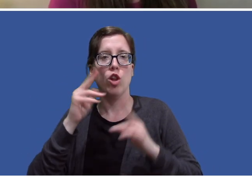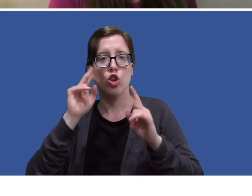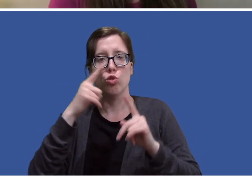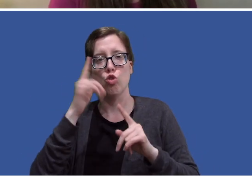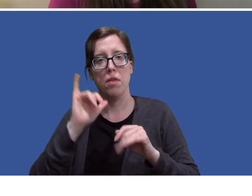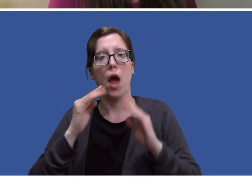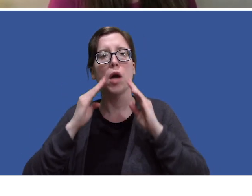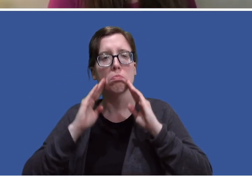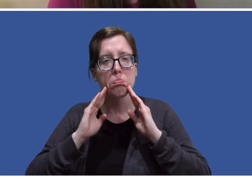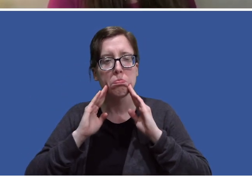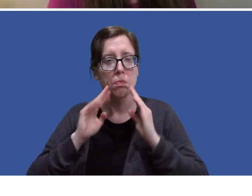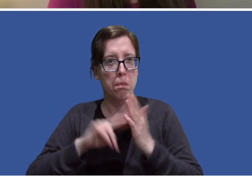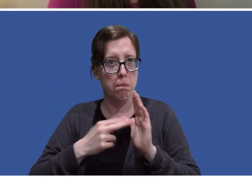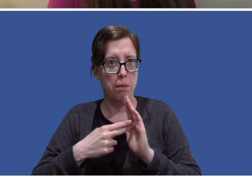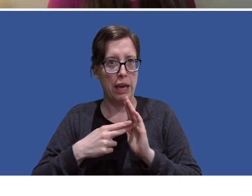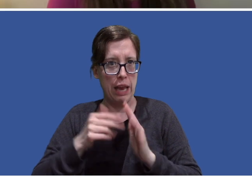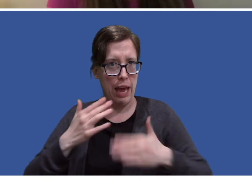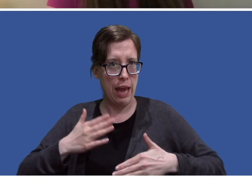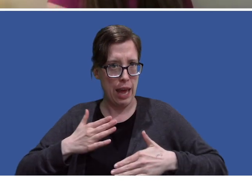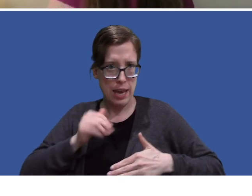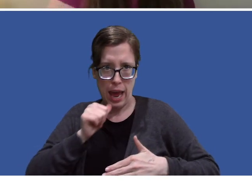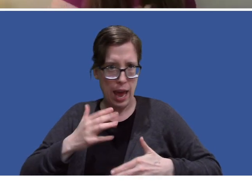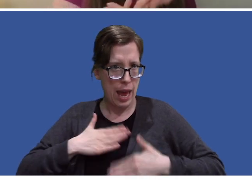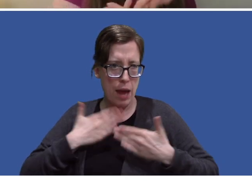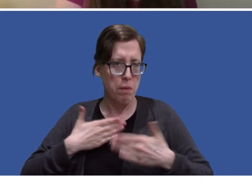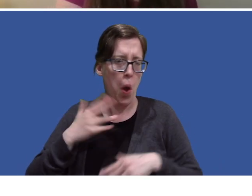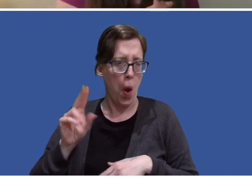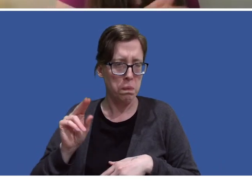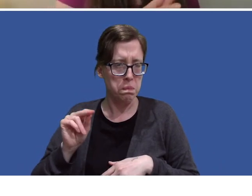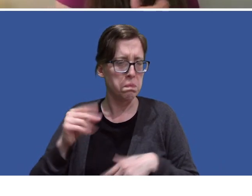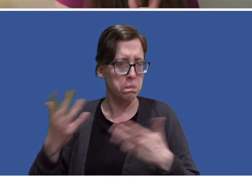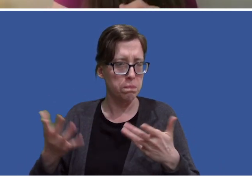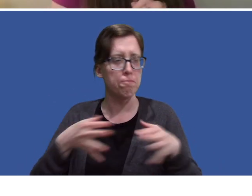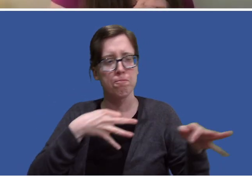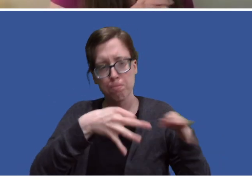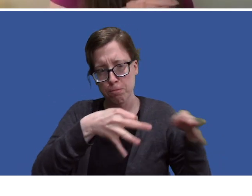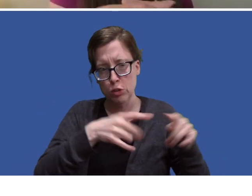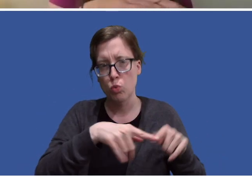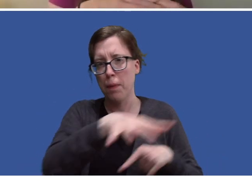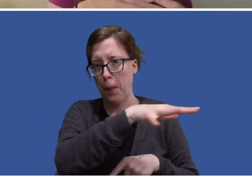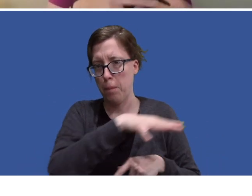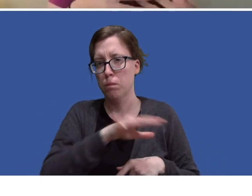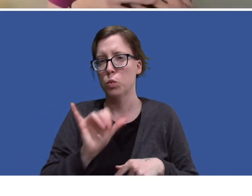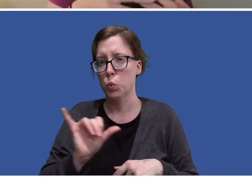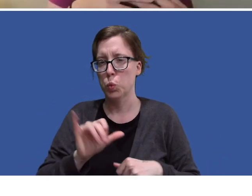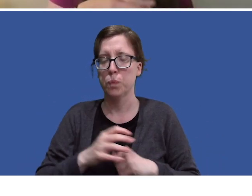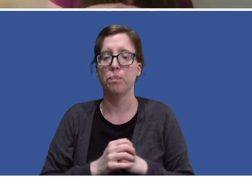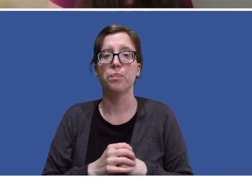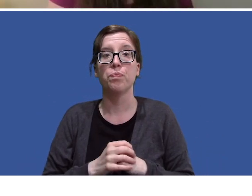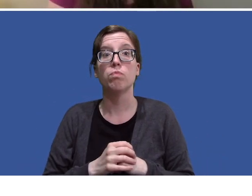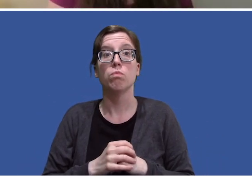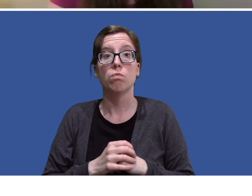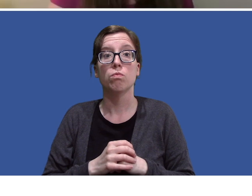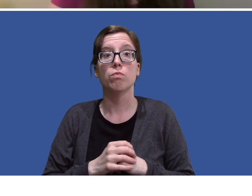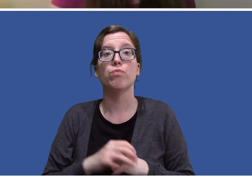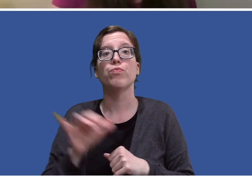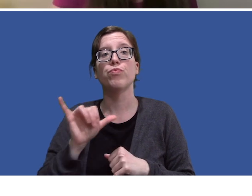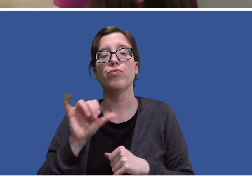So another piece would be teaching strategies for reducing that sensory